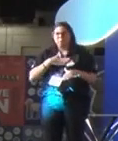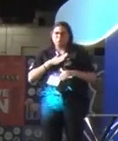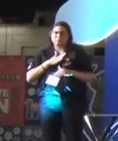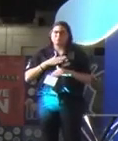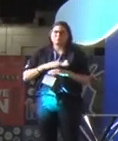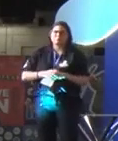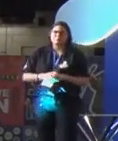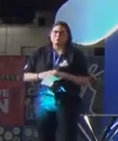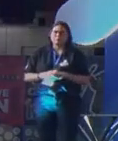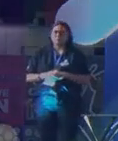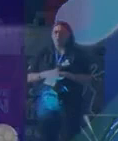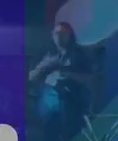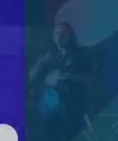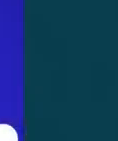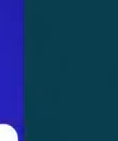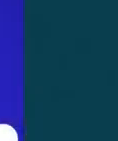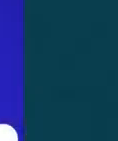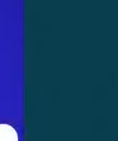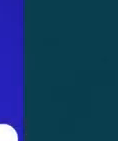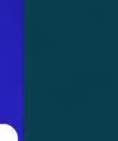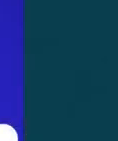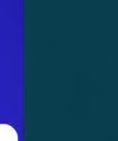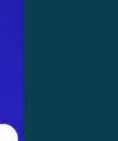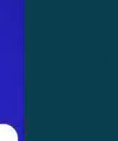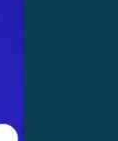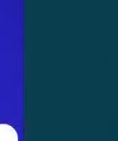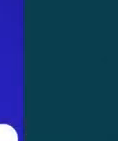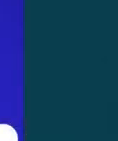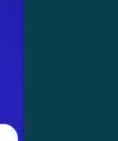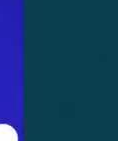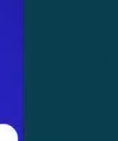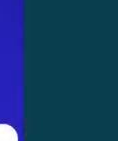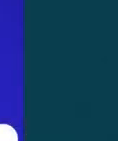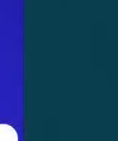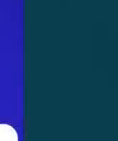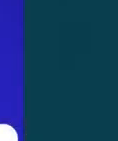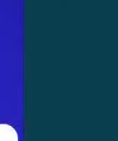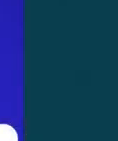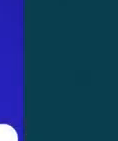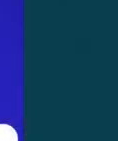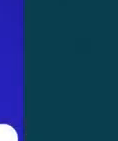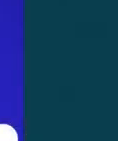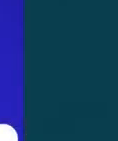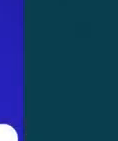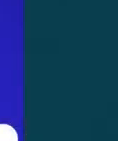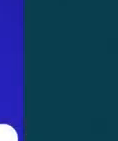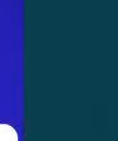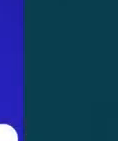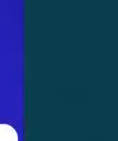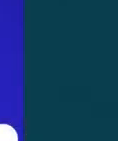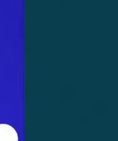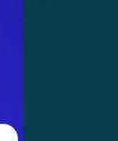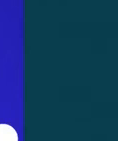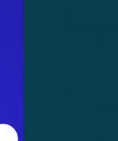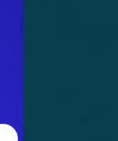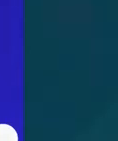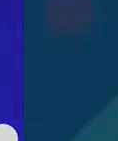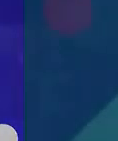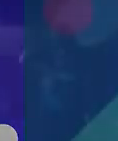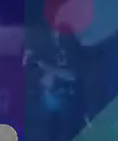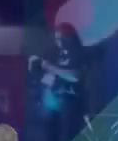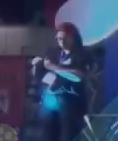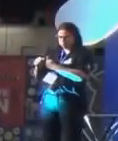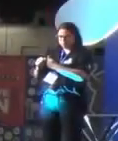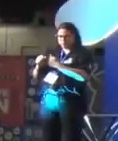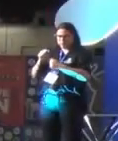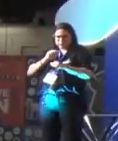in science education, there was a level of global anxiety about the fact that